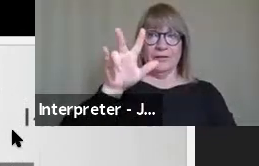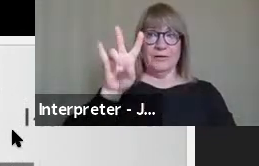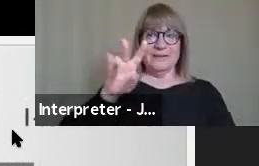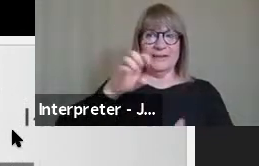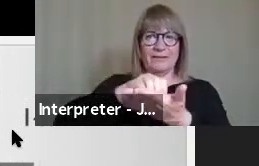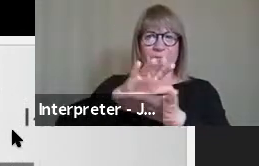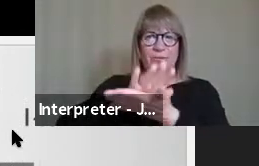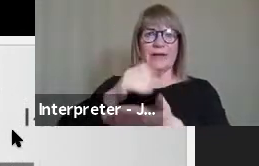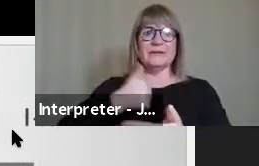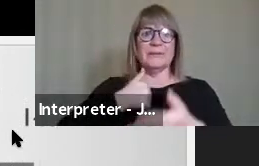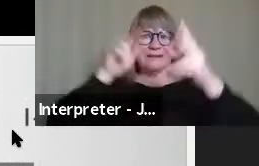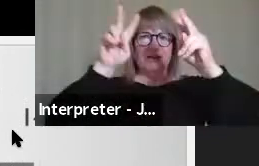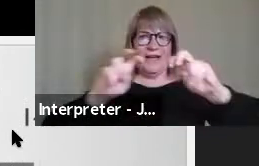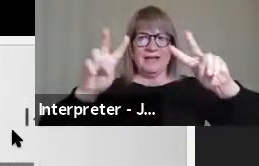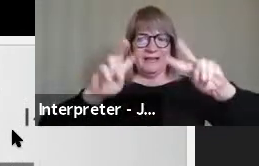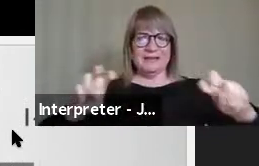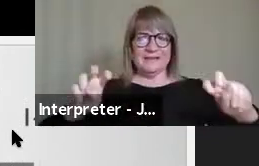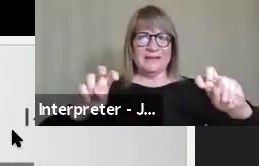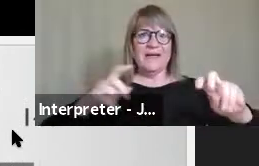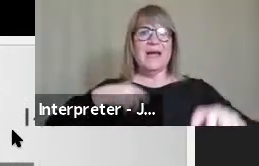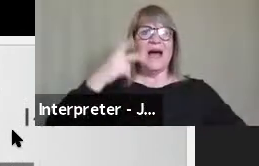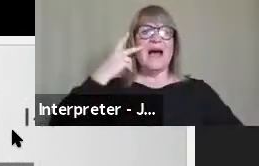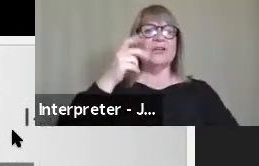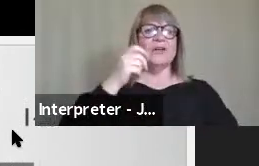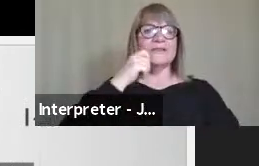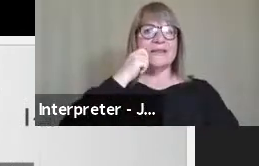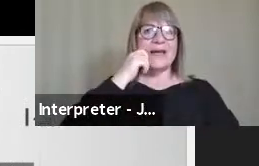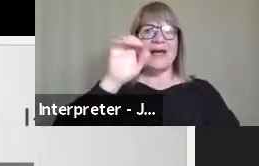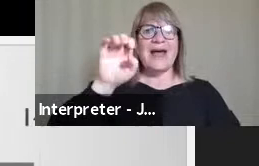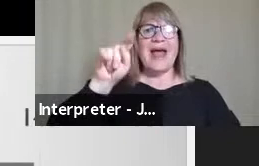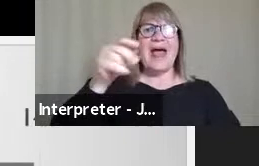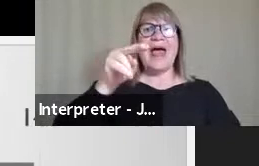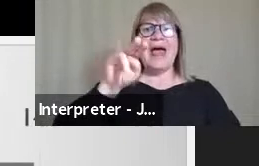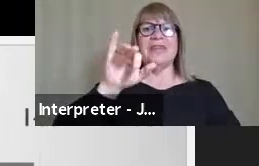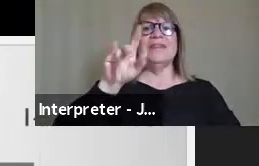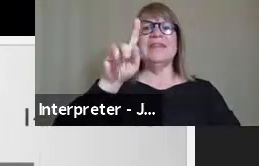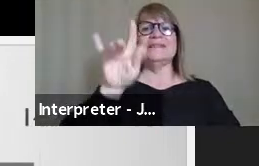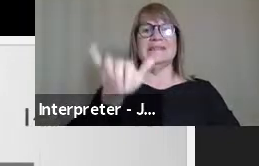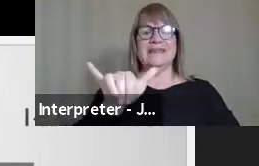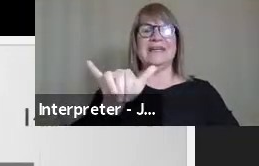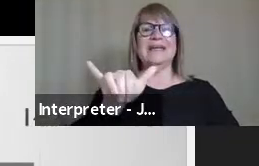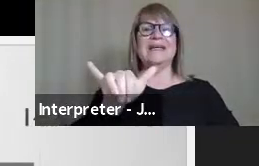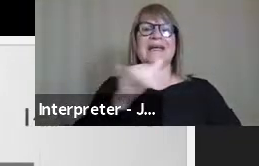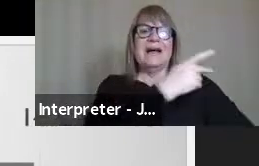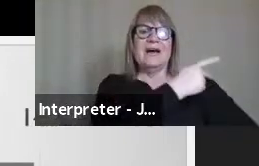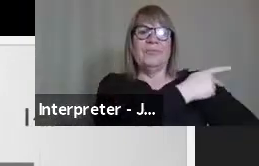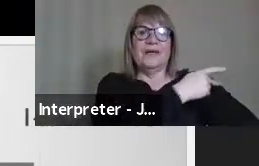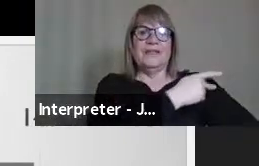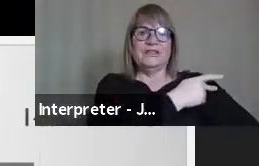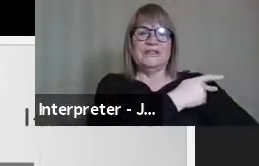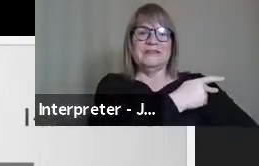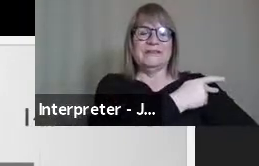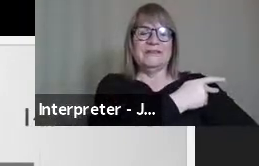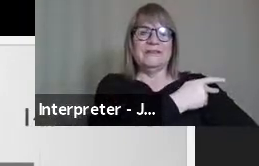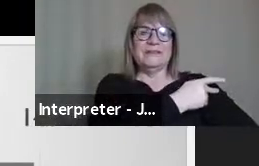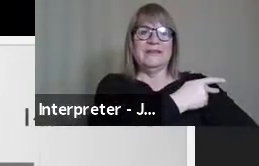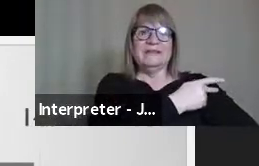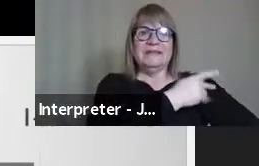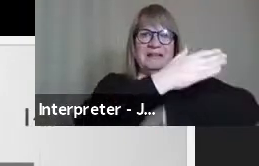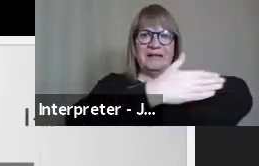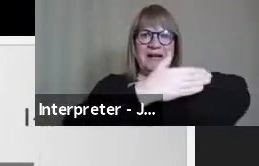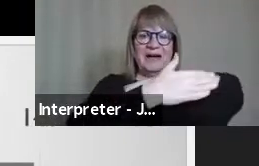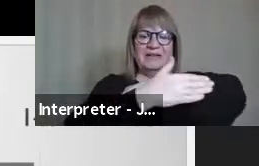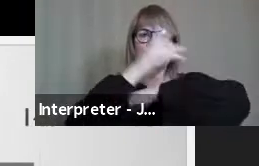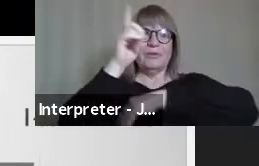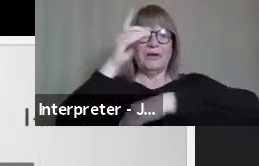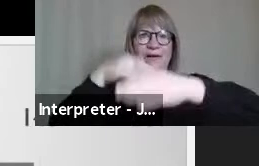think that i analyzed i did the ethnicity of patients um that i used the ethnicity that was either listed in their chart